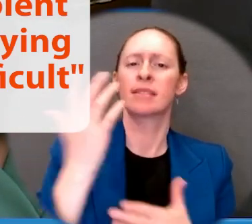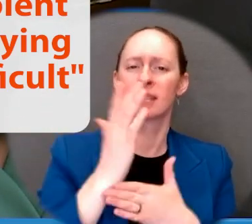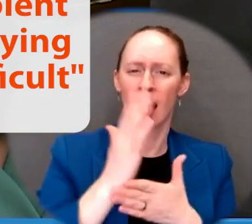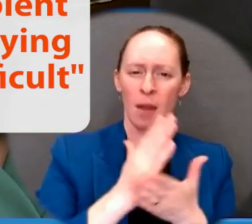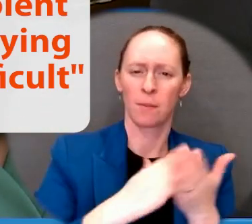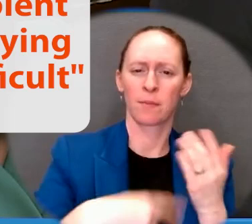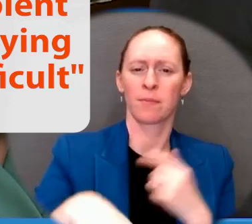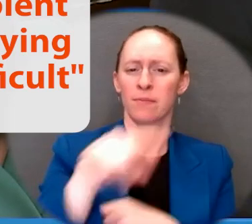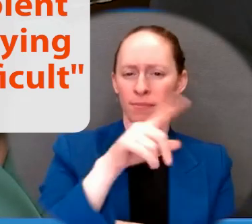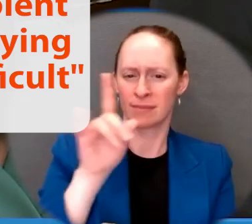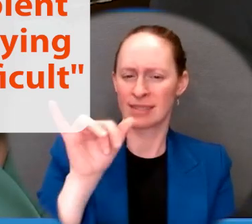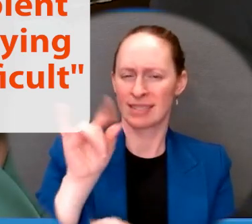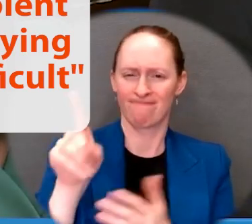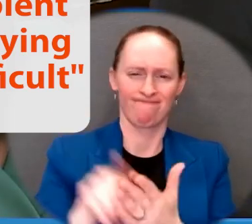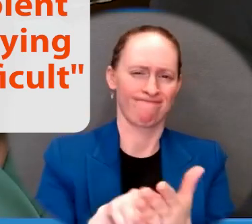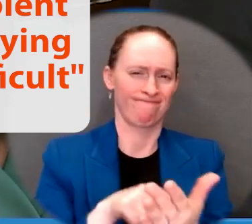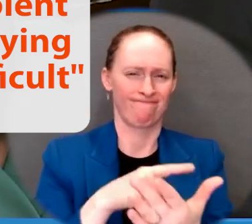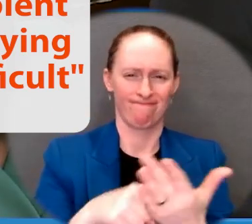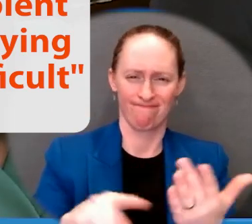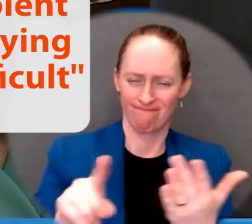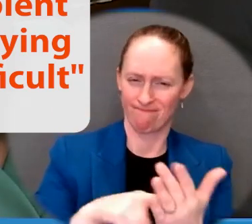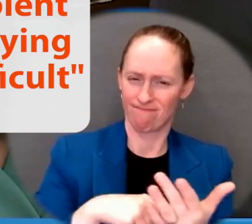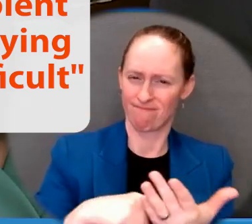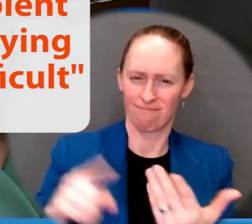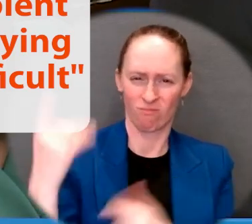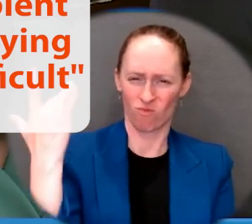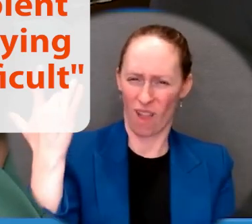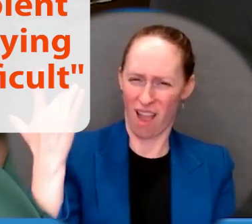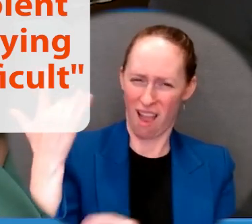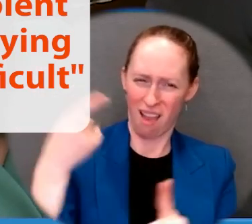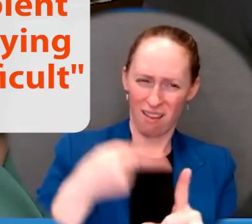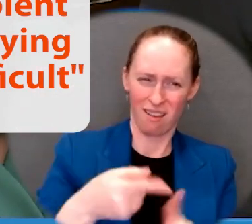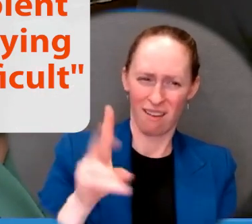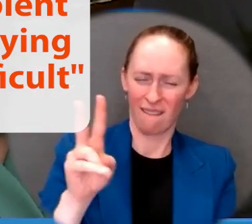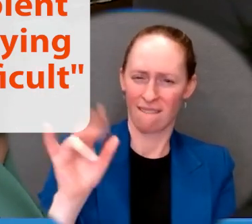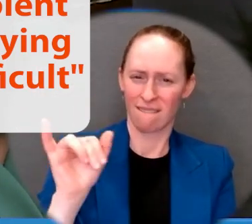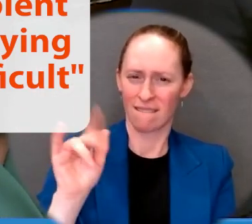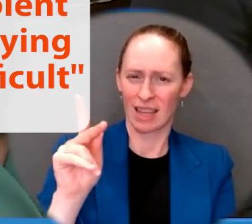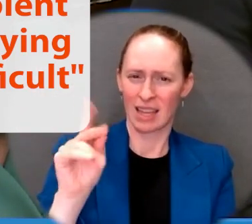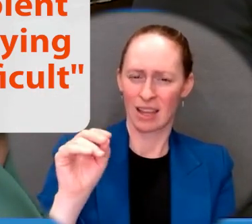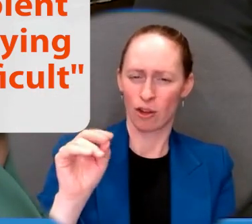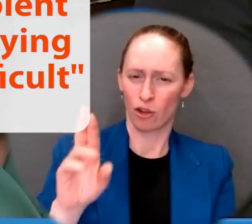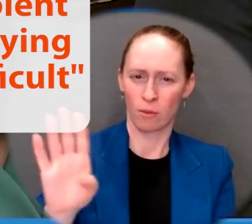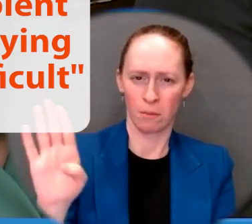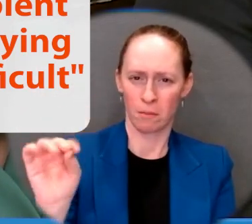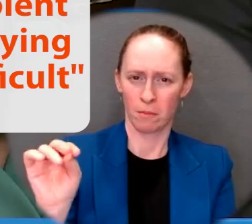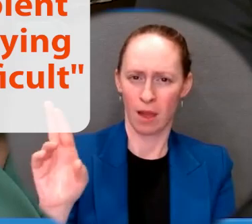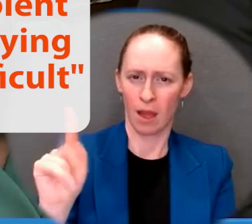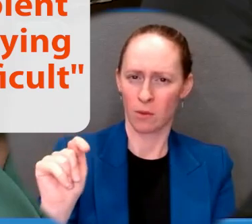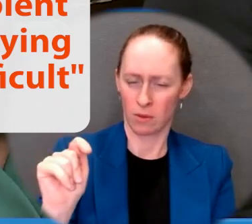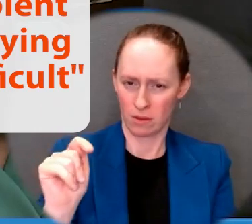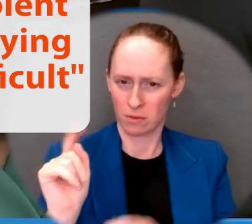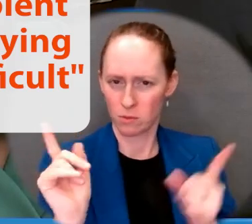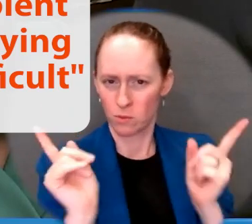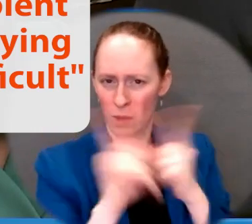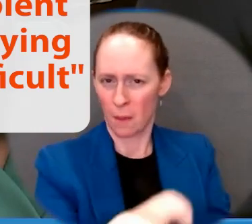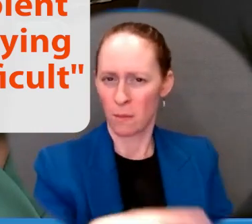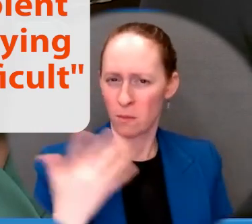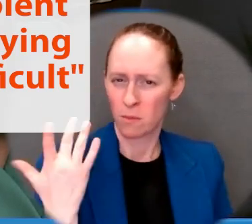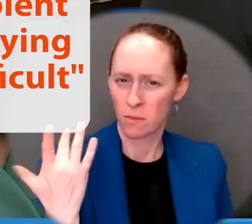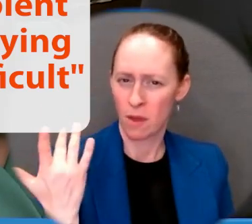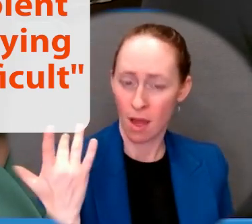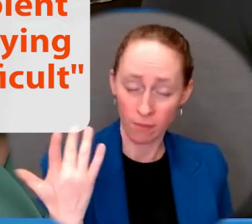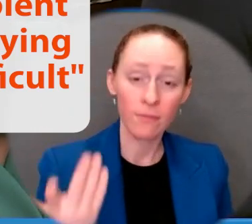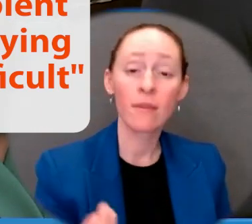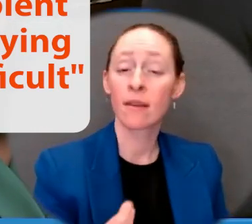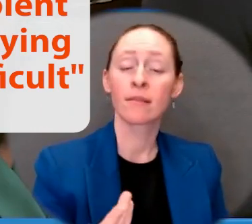But we are talking about a man who, when he was sentenced to 25 years, Preet Bharara, who at the time was the top federal prosecutor in New